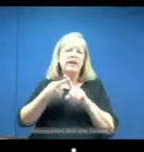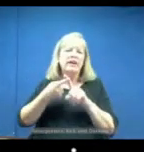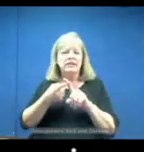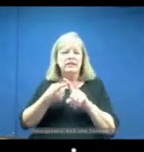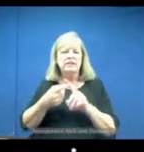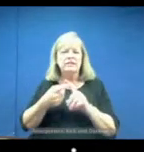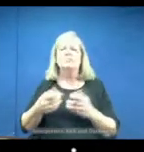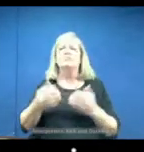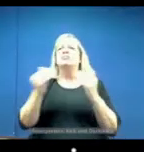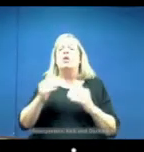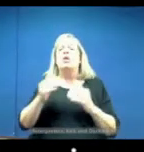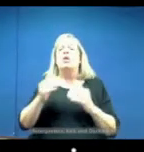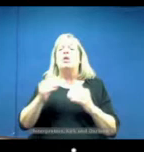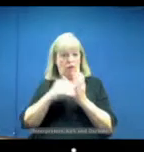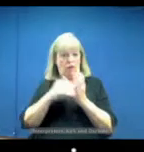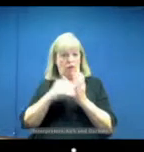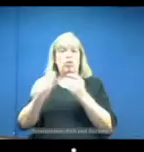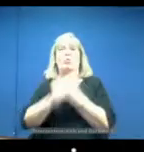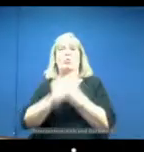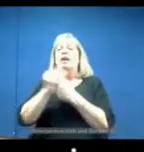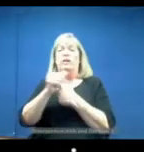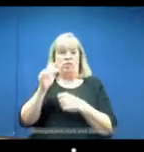threatening violence,